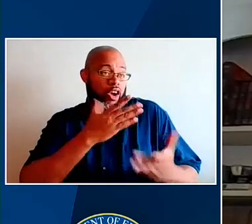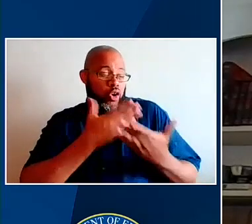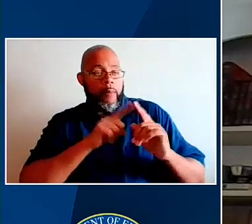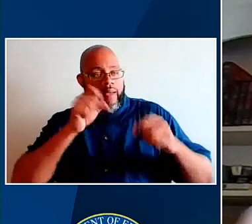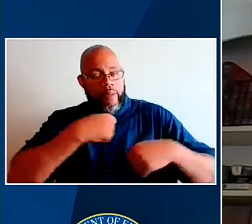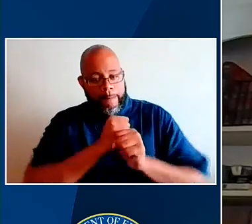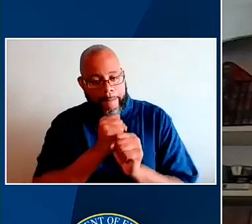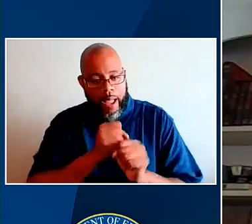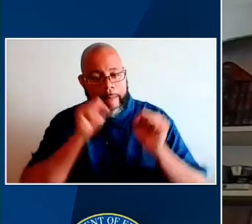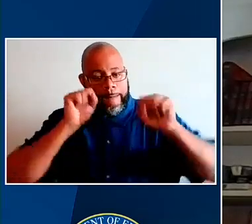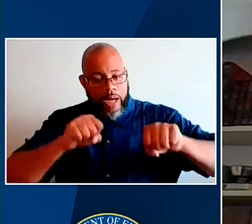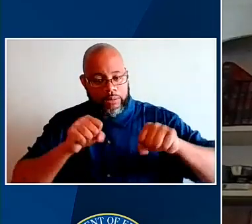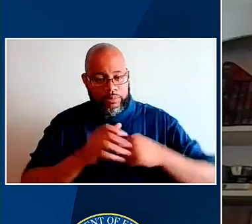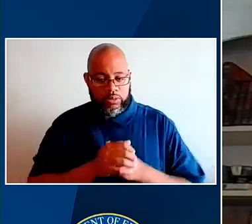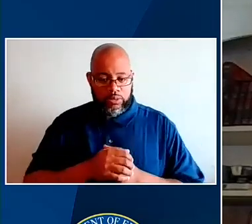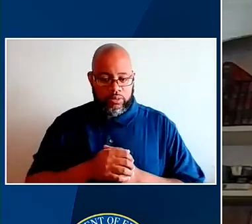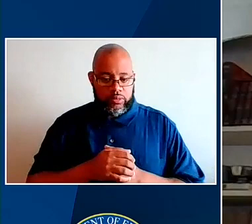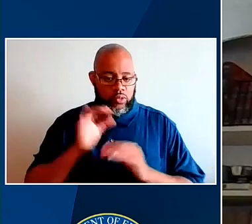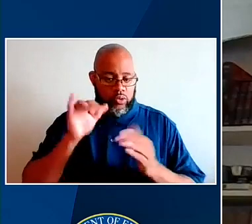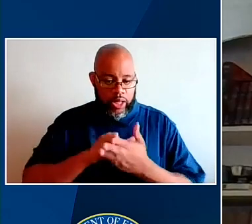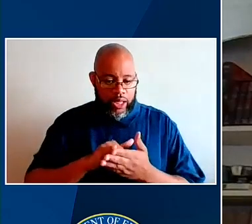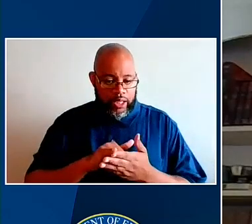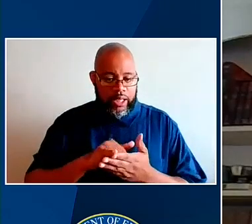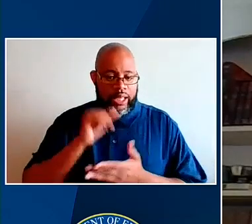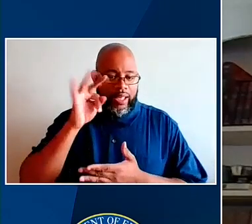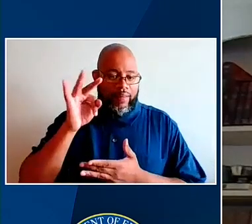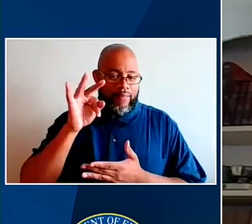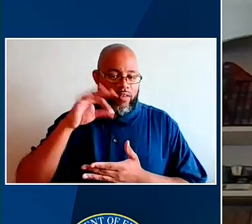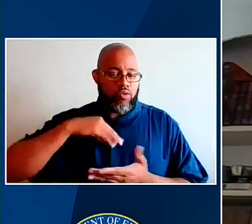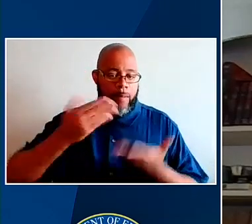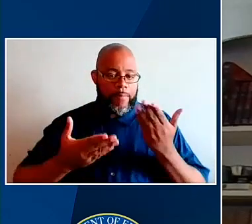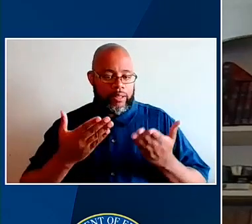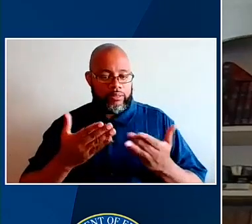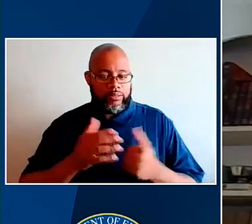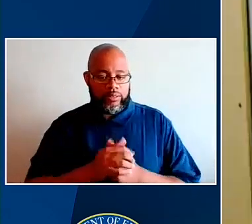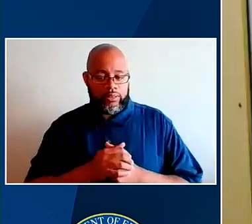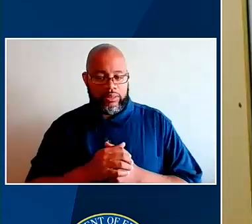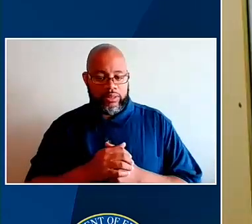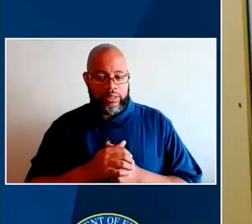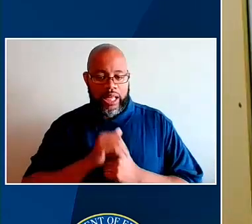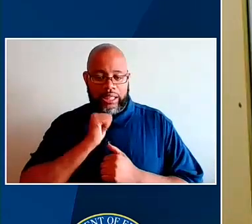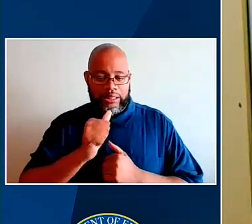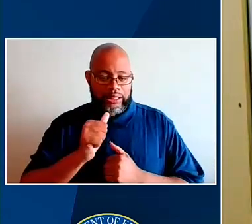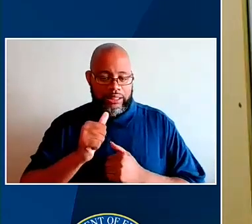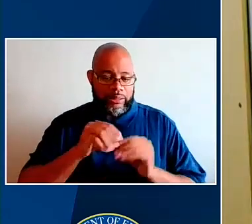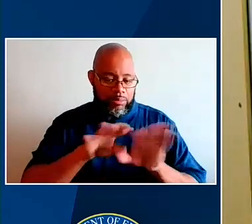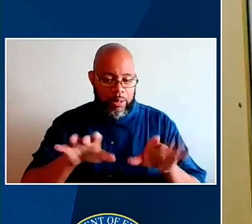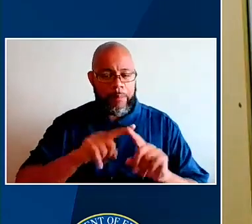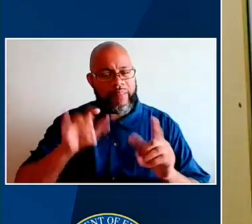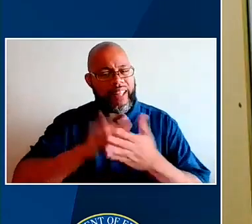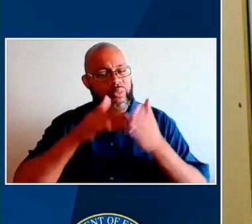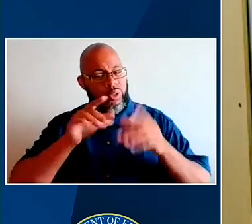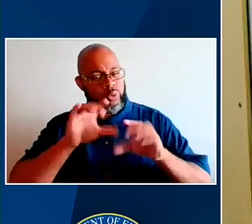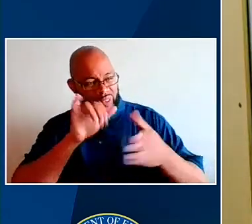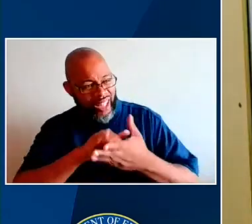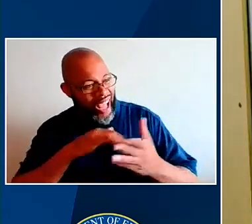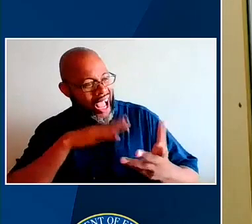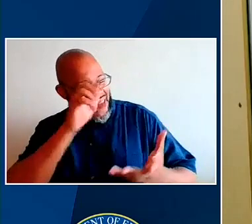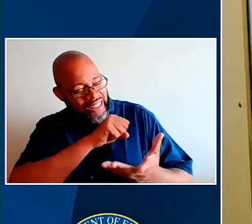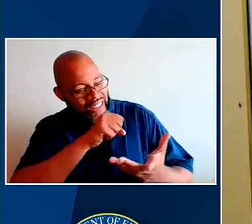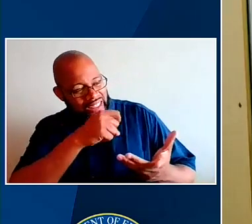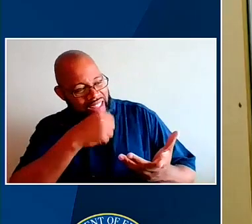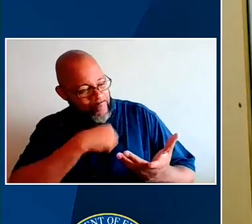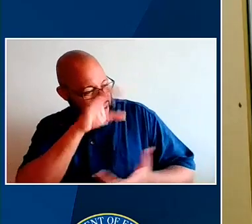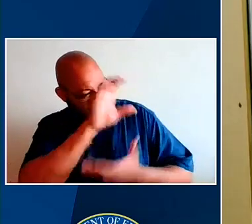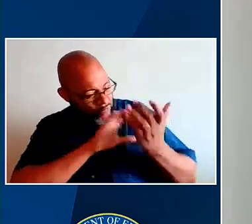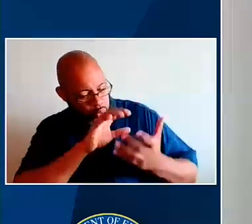it possible for the student to do that, even if the credit balance hasn't been dispersed. But isn't that a way to do it? I guess I'm confused.